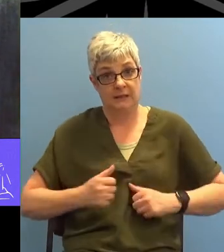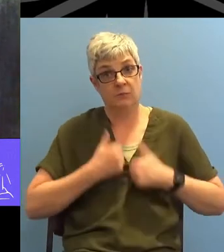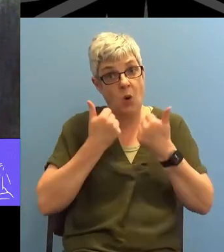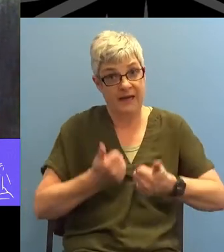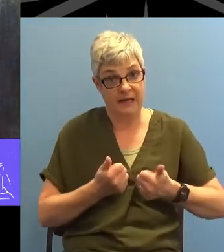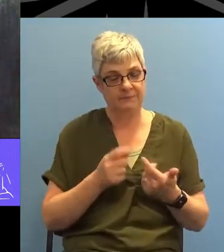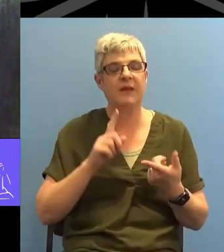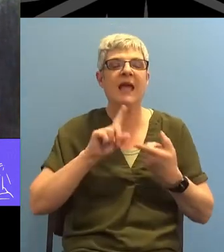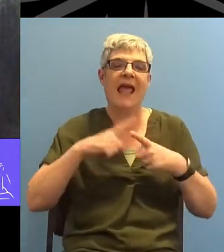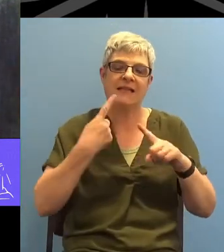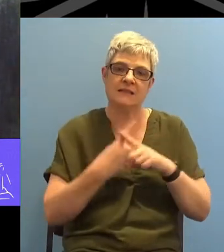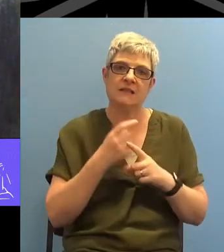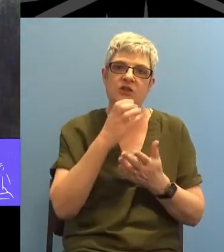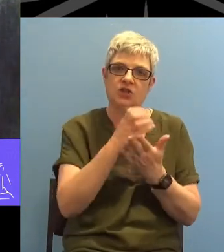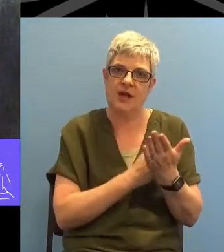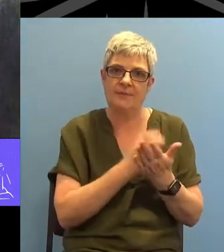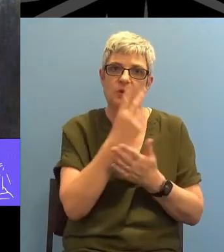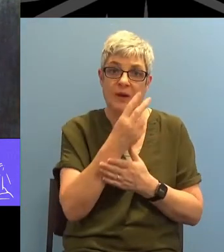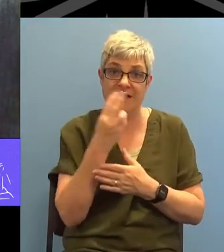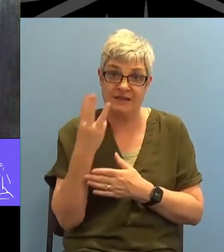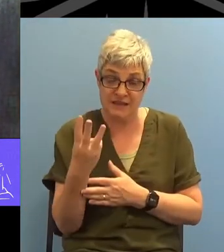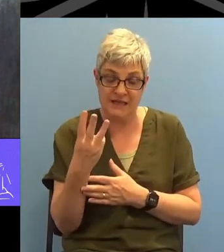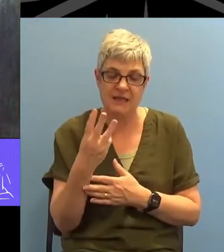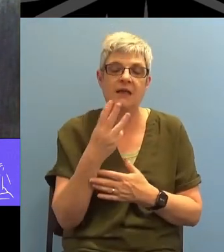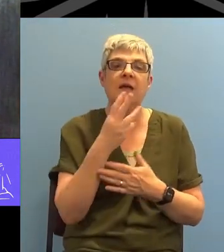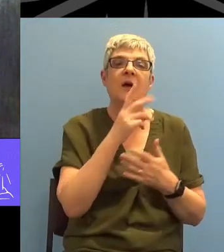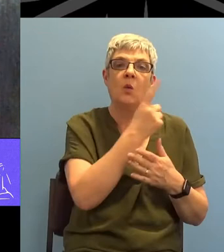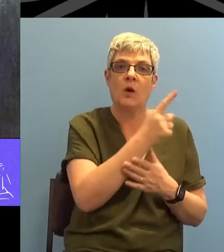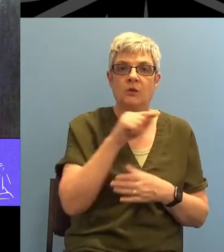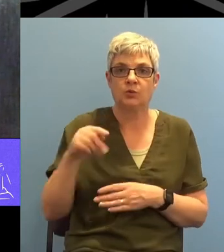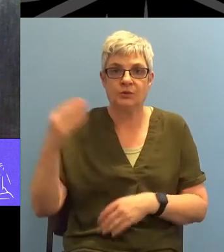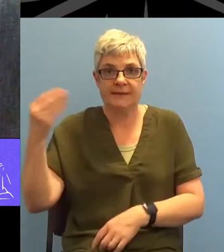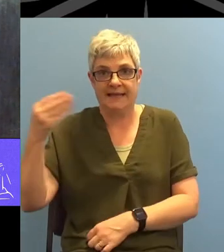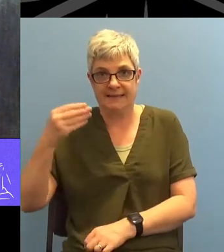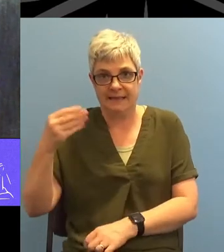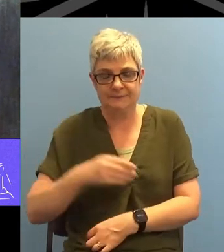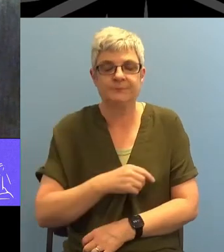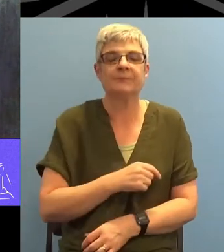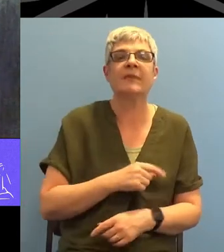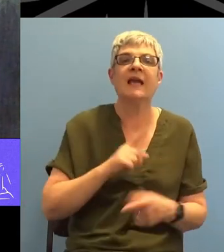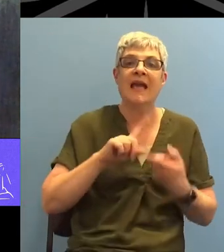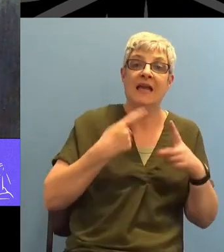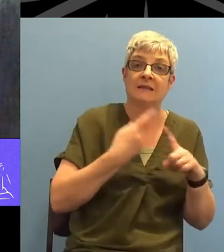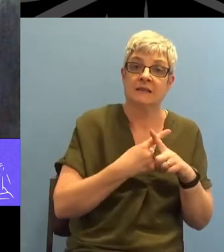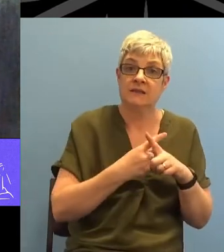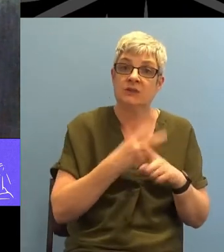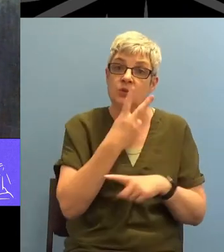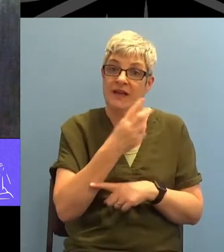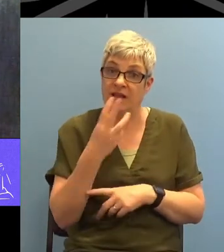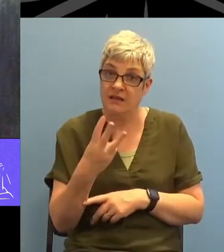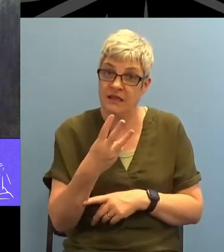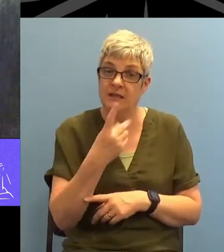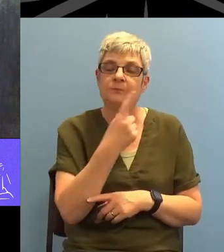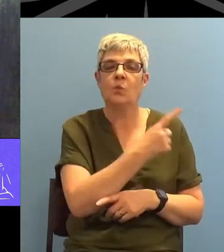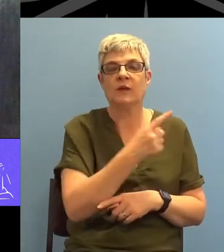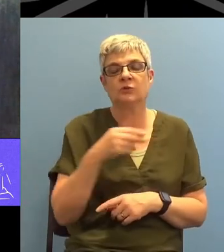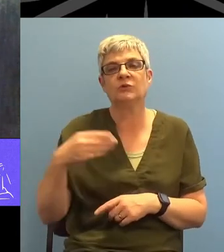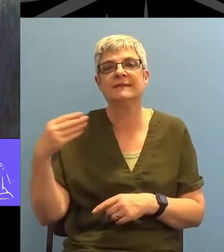From Exodus chapter 23, verses 1 to 19. Exodus 23, verses 1 to